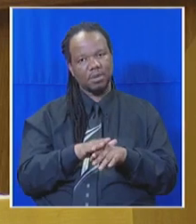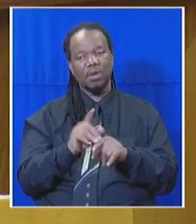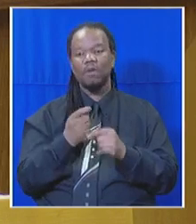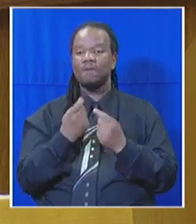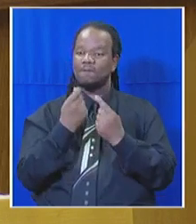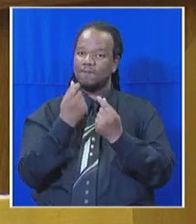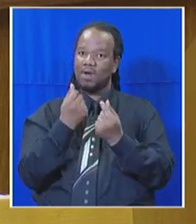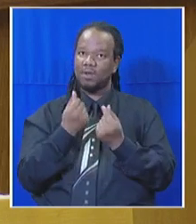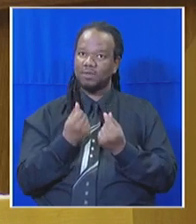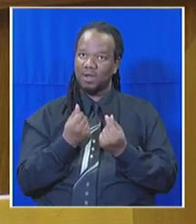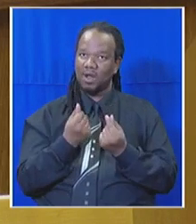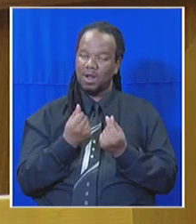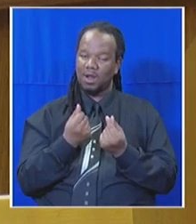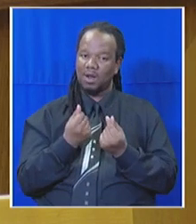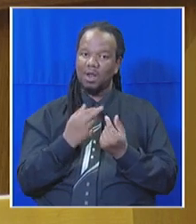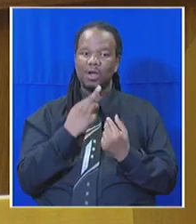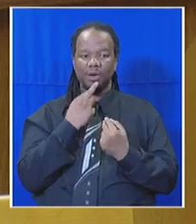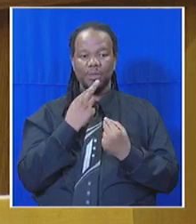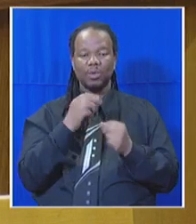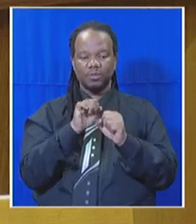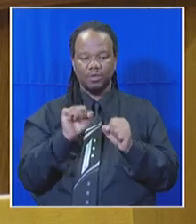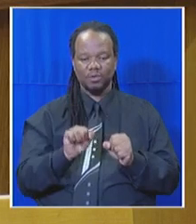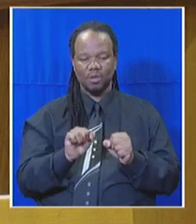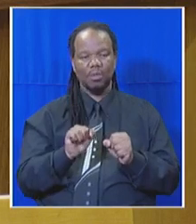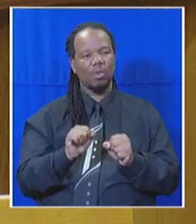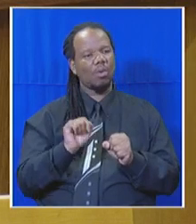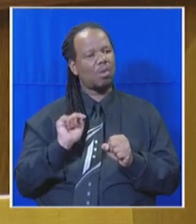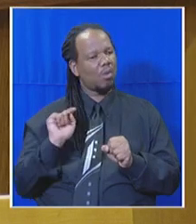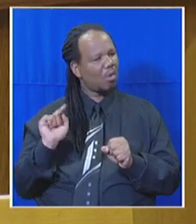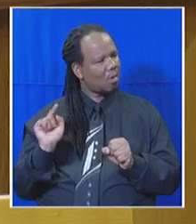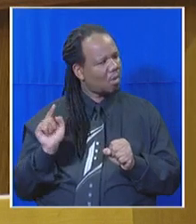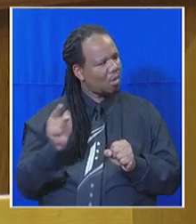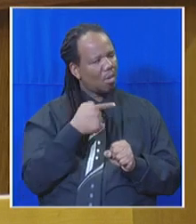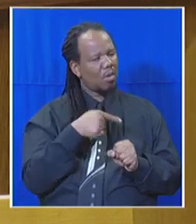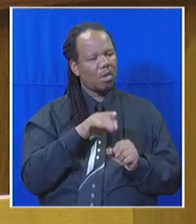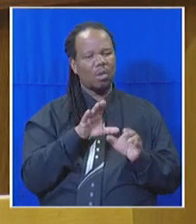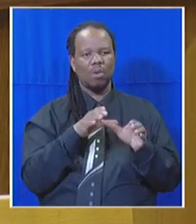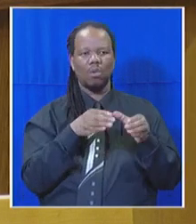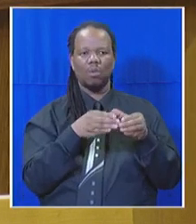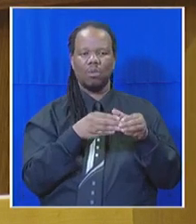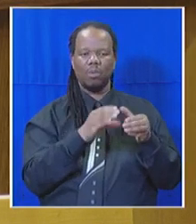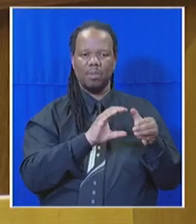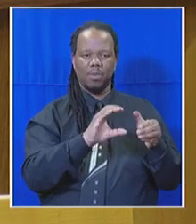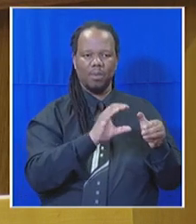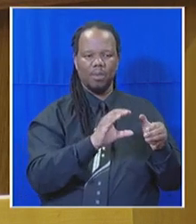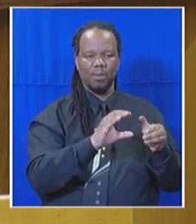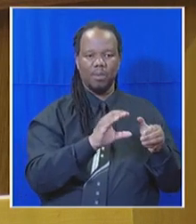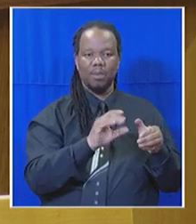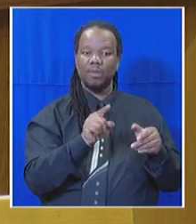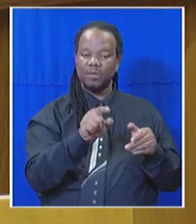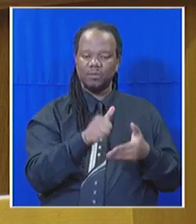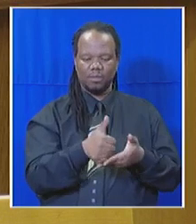financial reporting system on all third-party funds to enable preparations